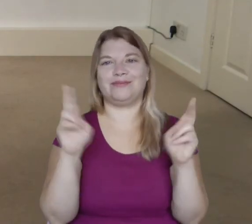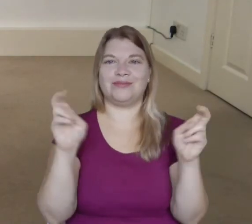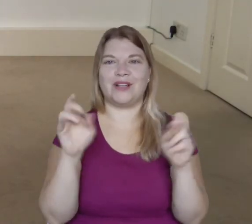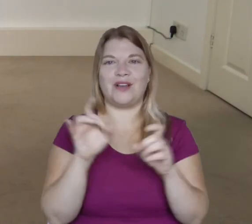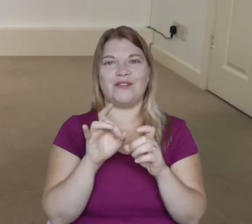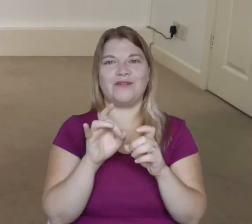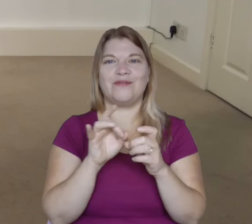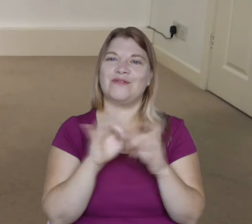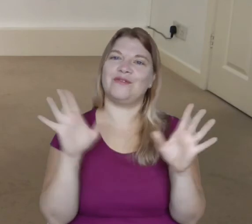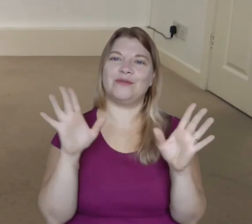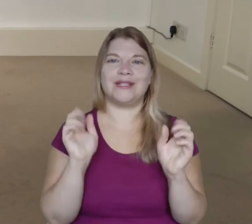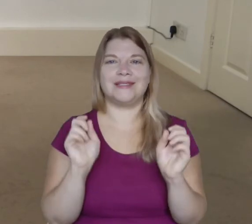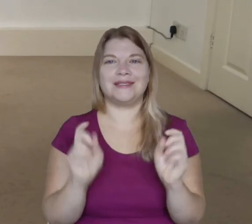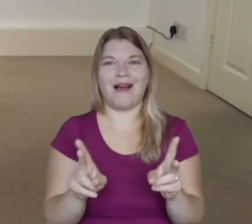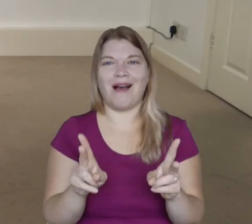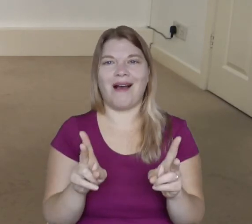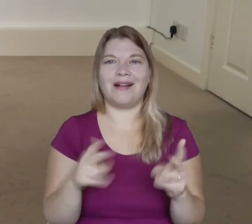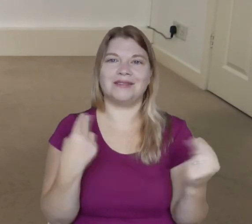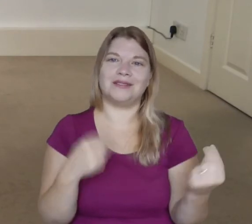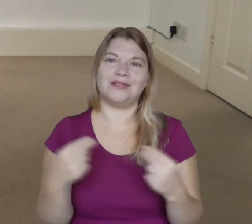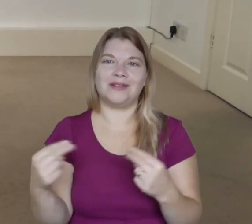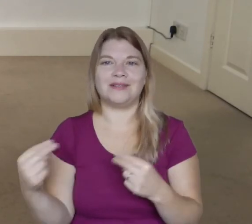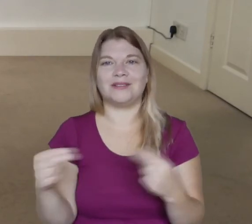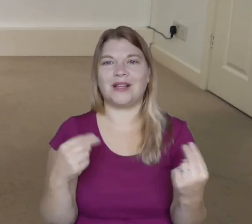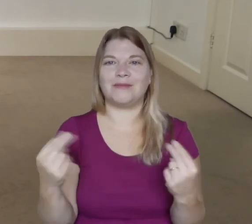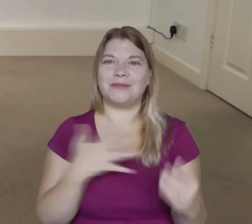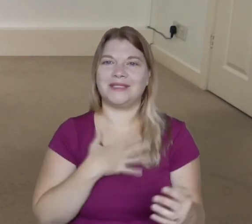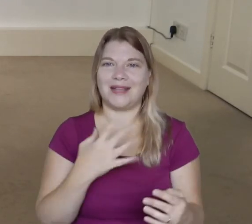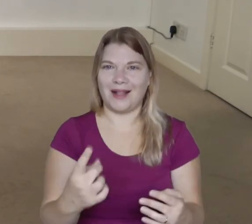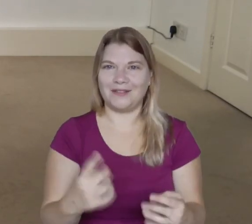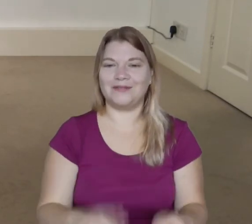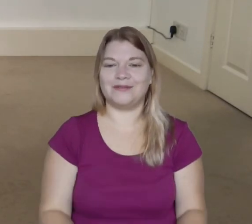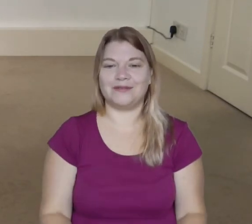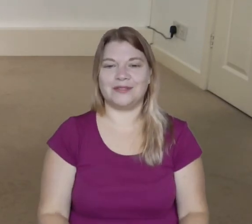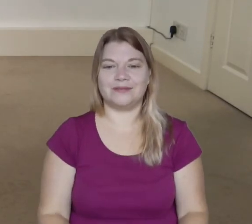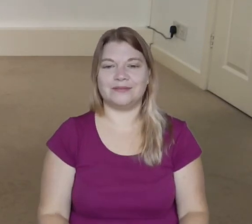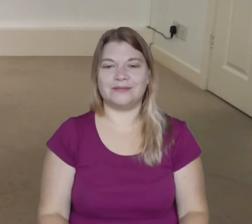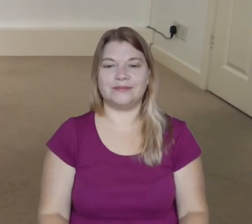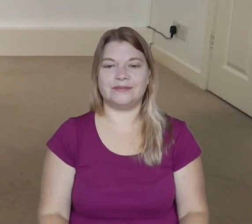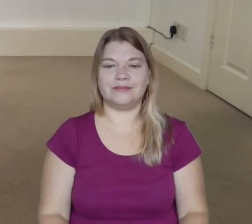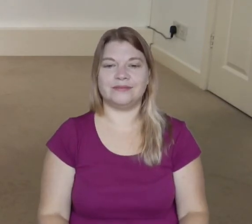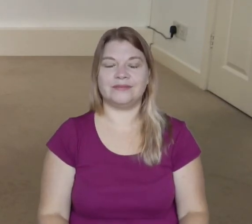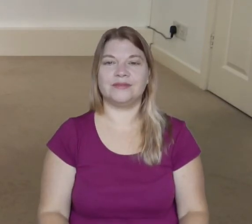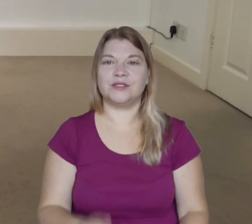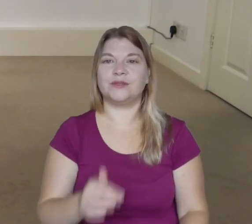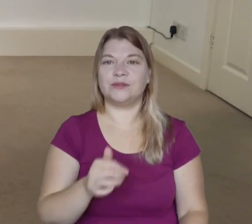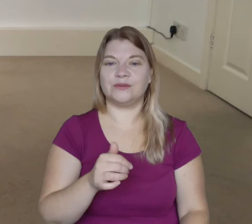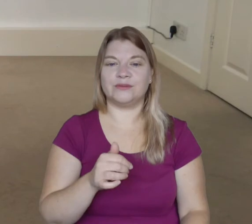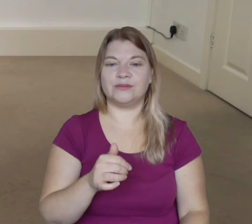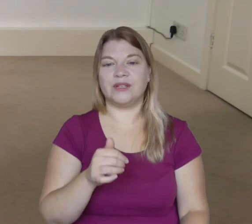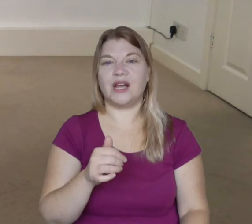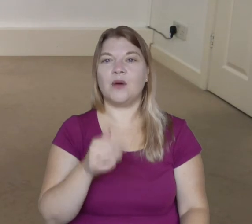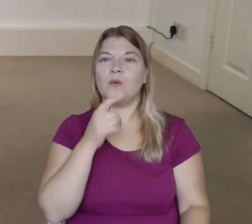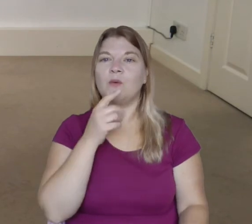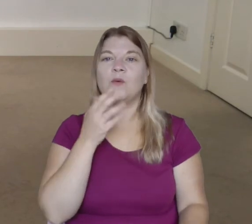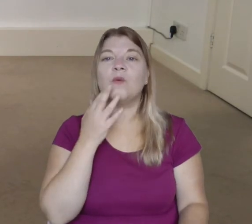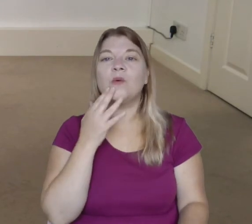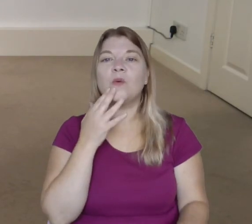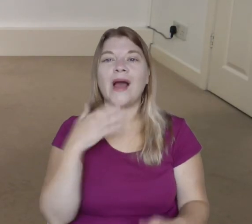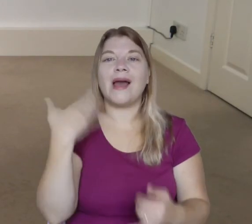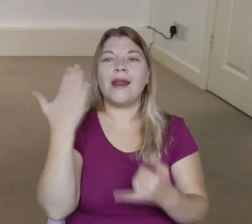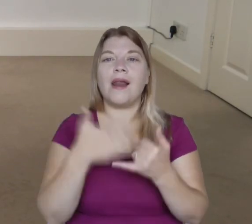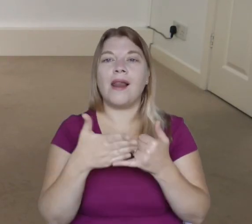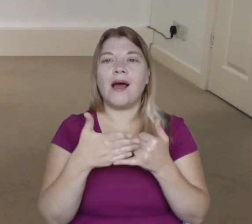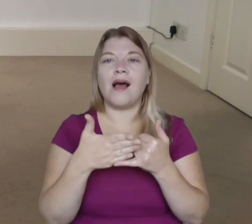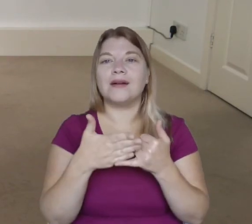like until the end of the music. Fantastic, so you could use some of the moves that we've already done, or you could use your own movements. It's